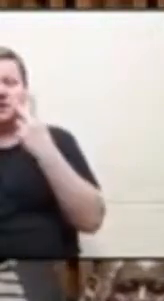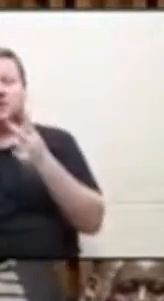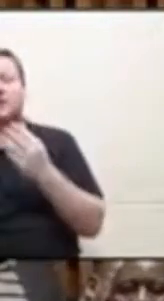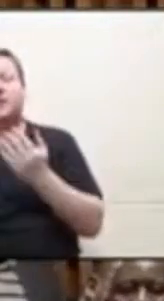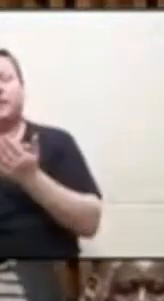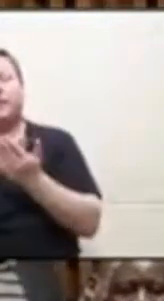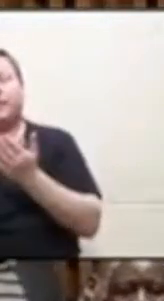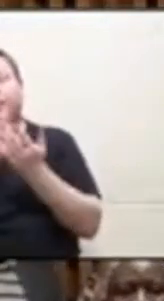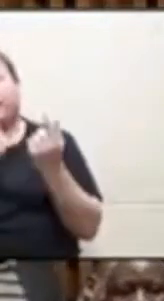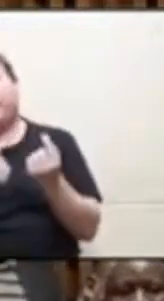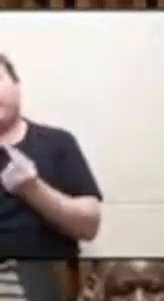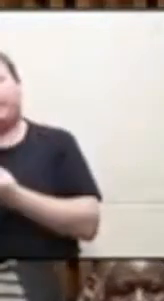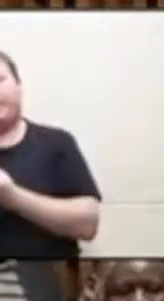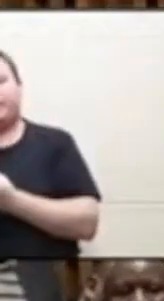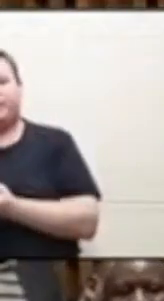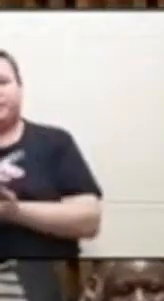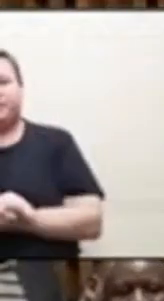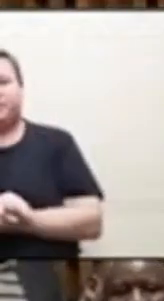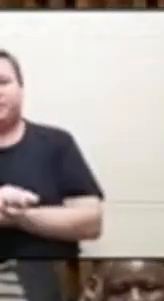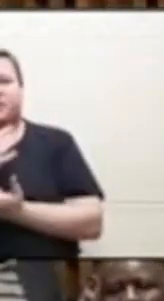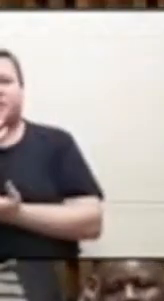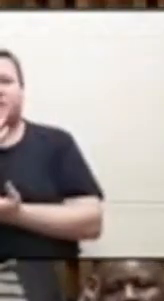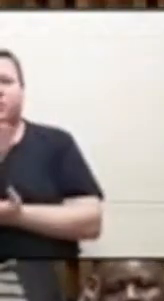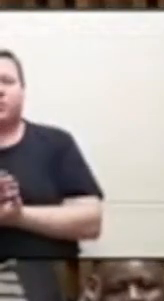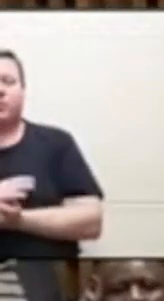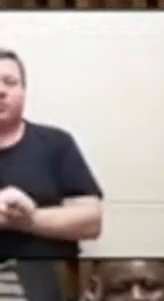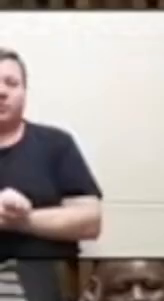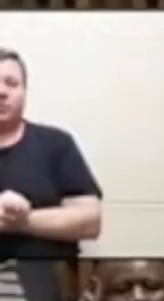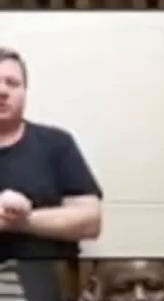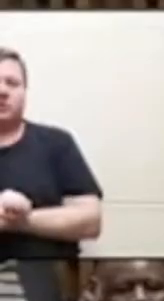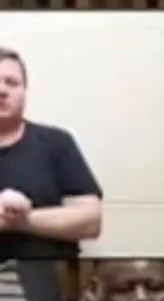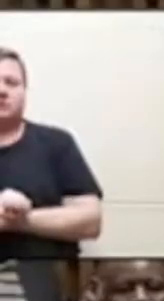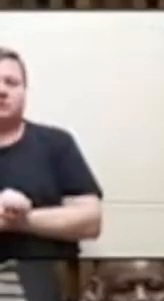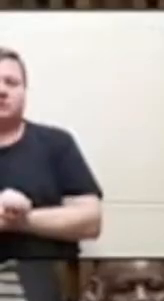you. Accounting entries.